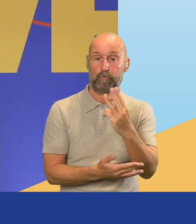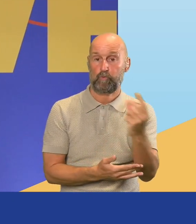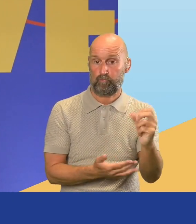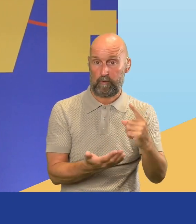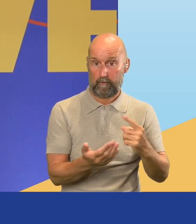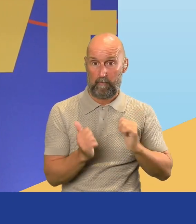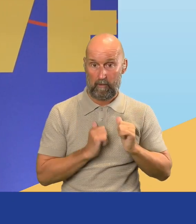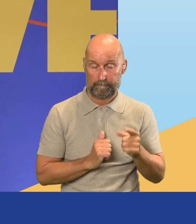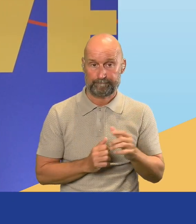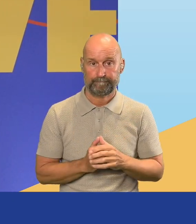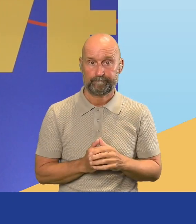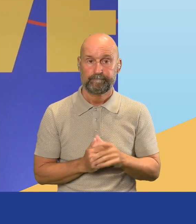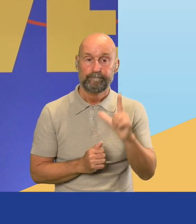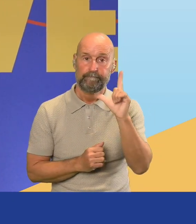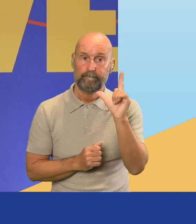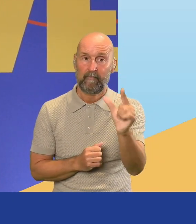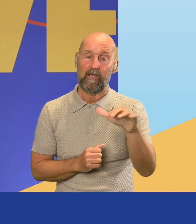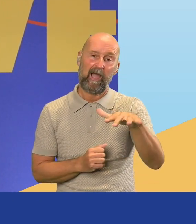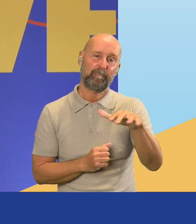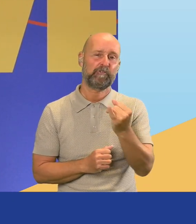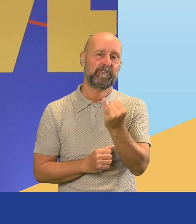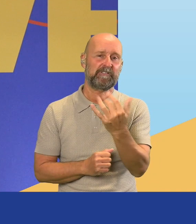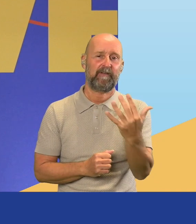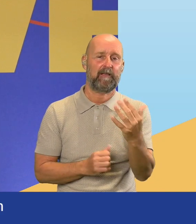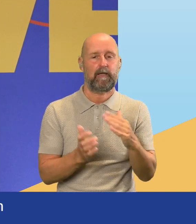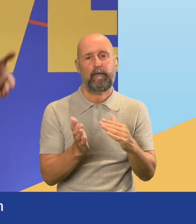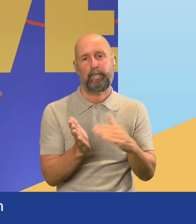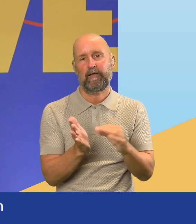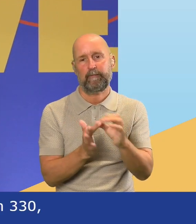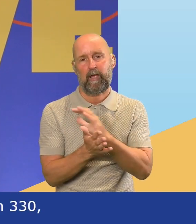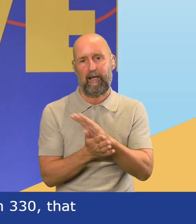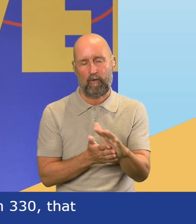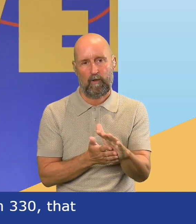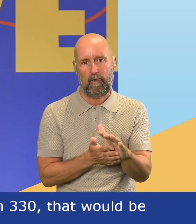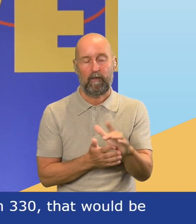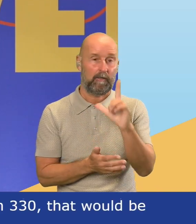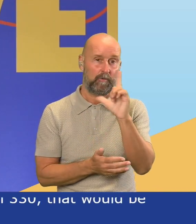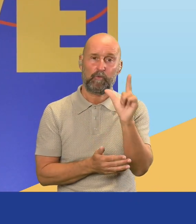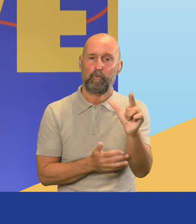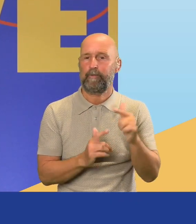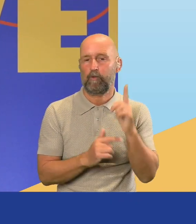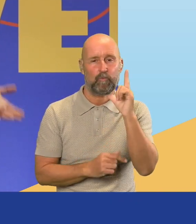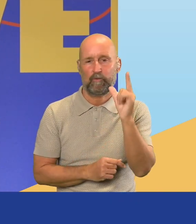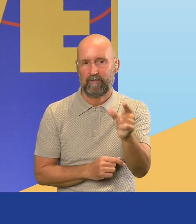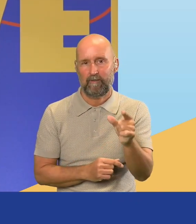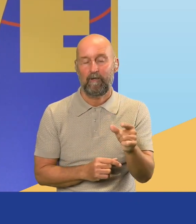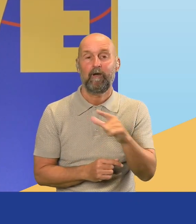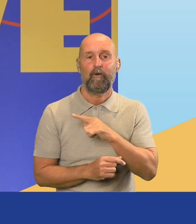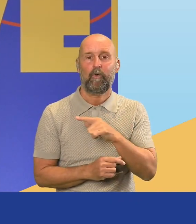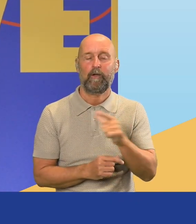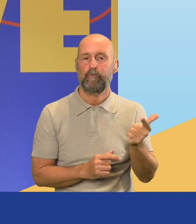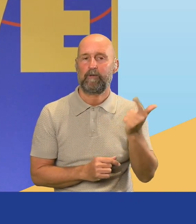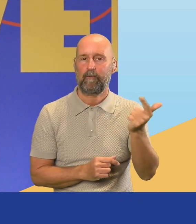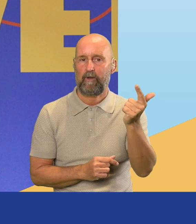would say, that would be cruising at an average of 65 miles an hour. It's unlikely you'd be cruising at that speed, so that will give you a lot more range